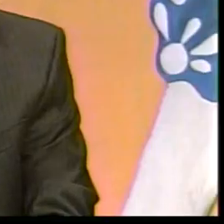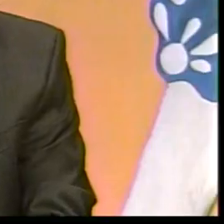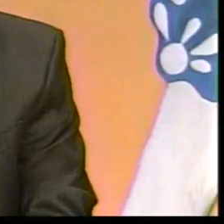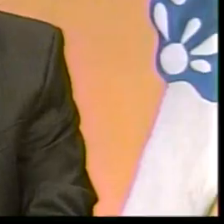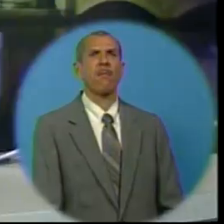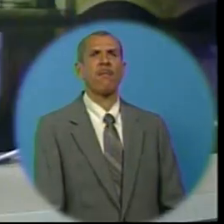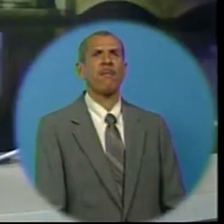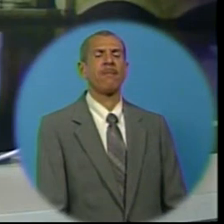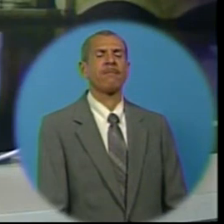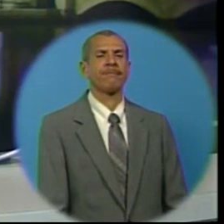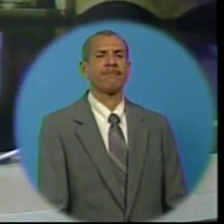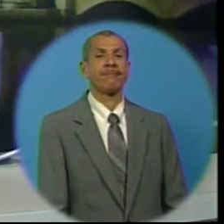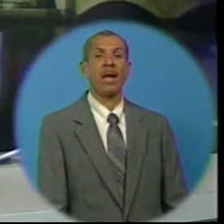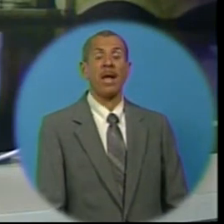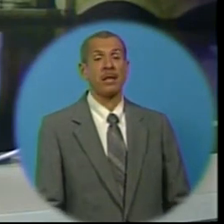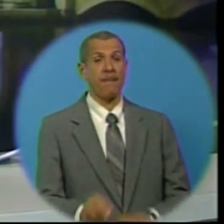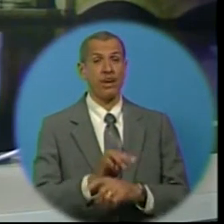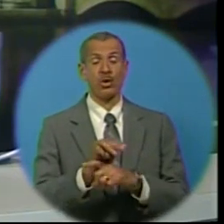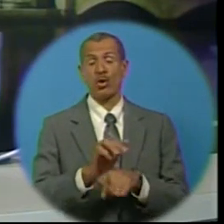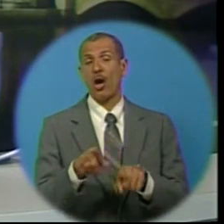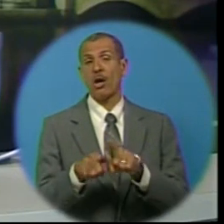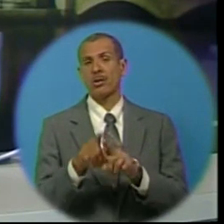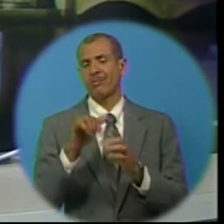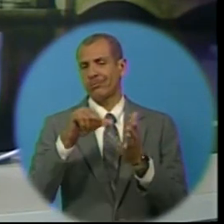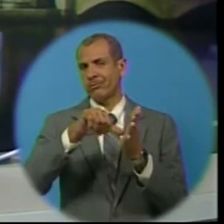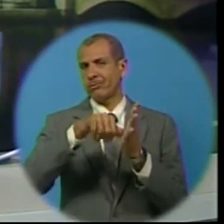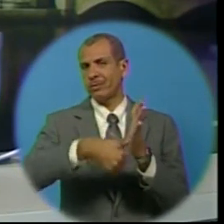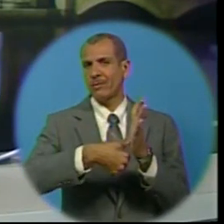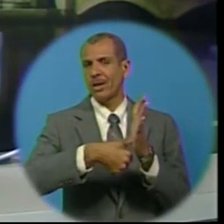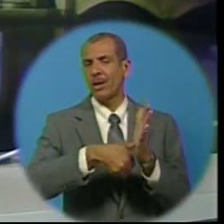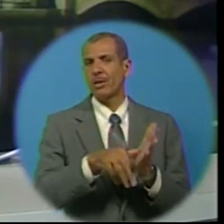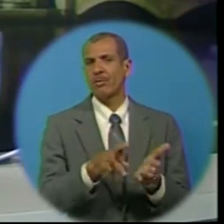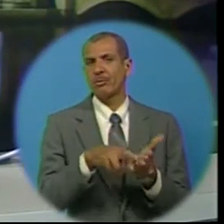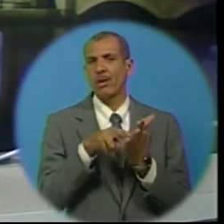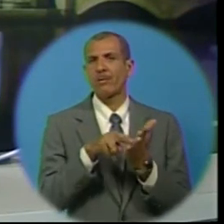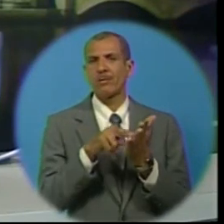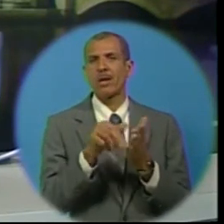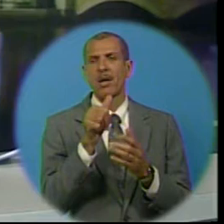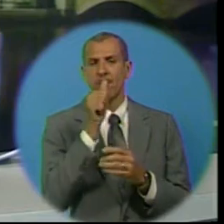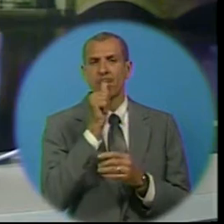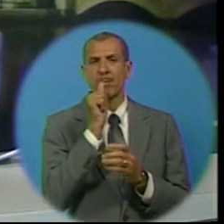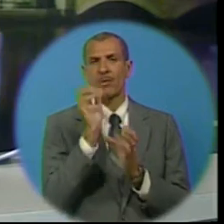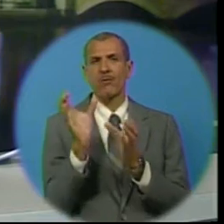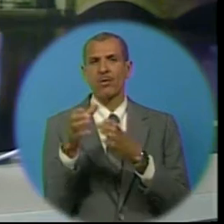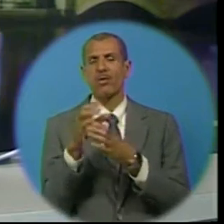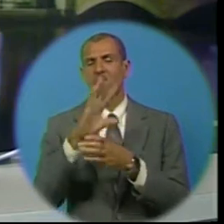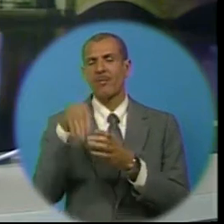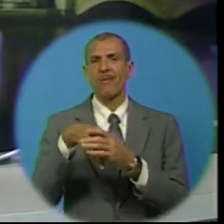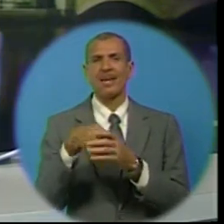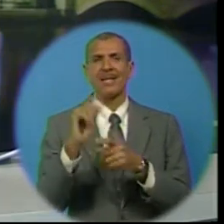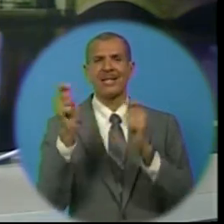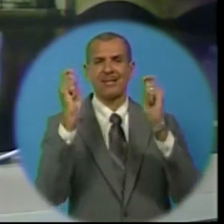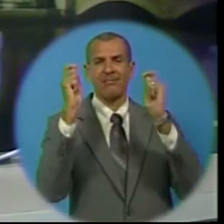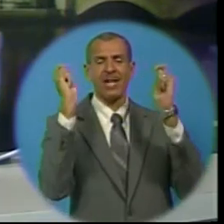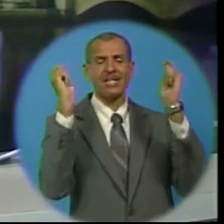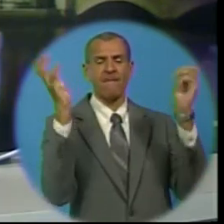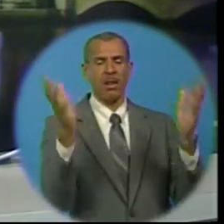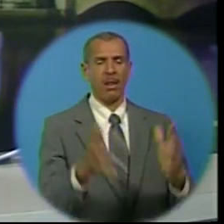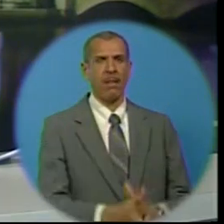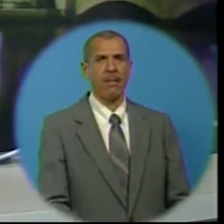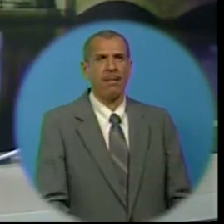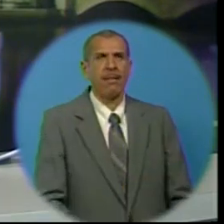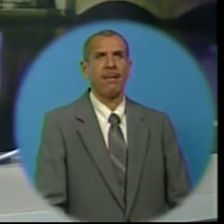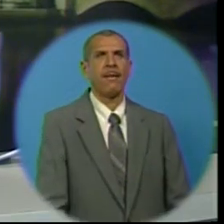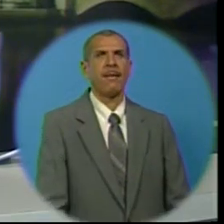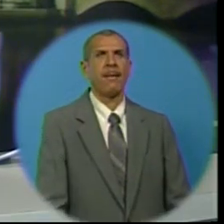to be. And the ministers also reiterated calls for more private sector involvement in the festival. In January